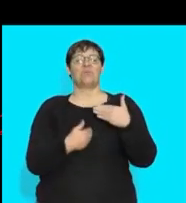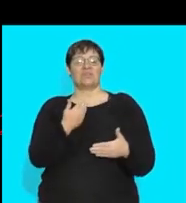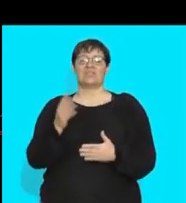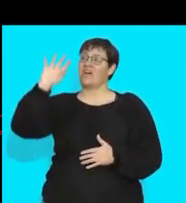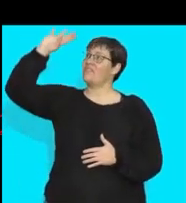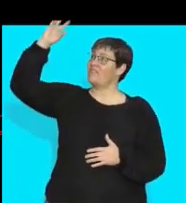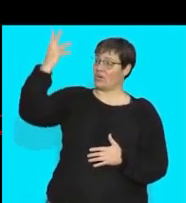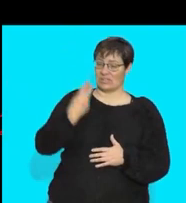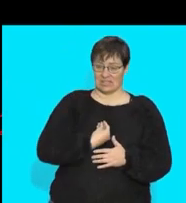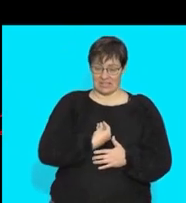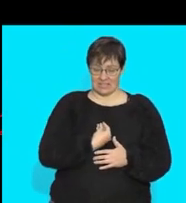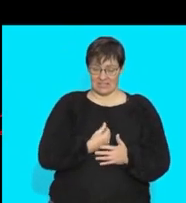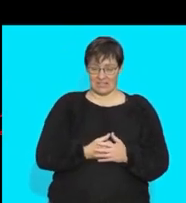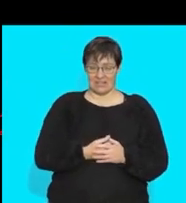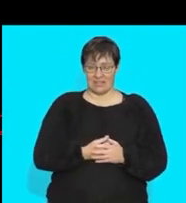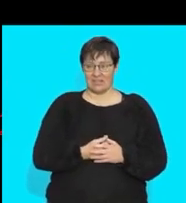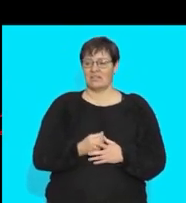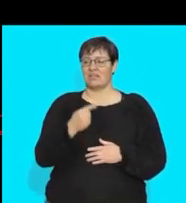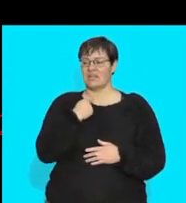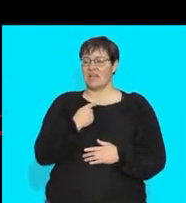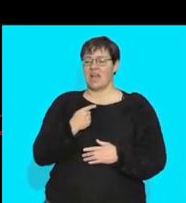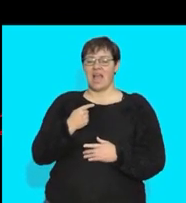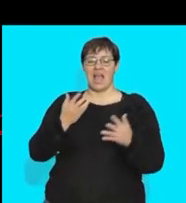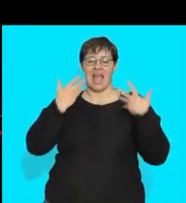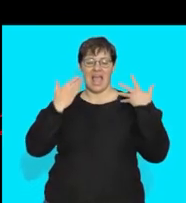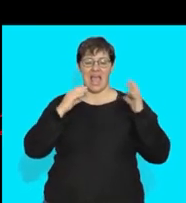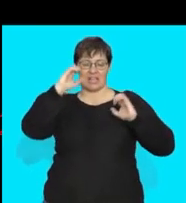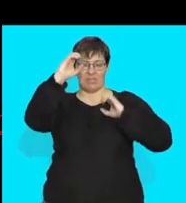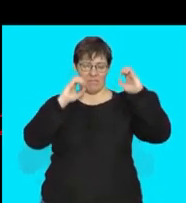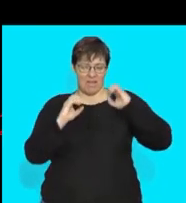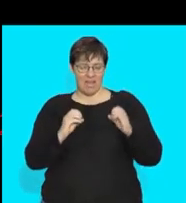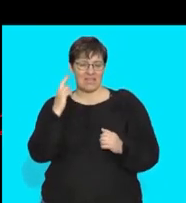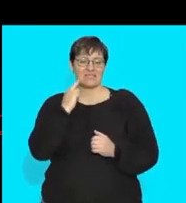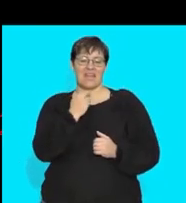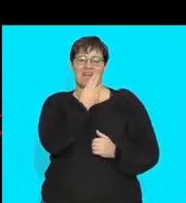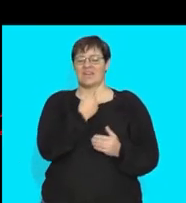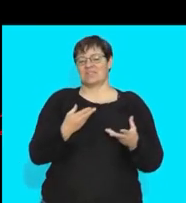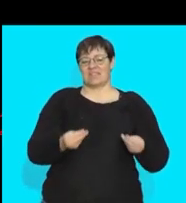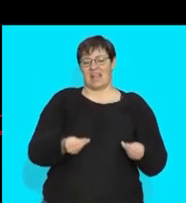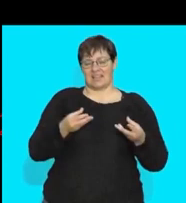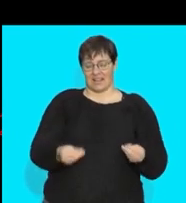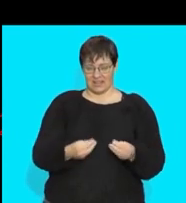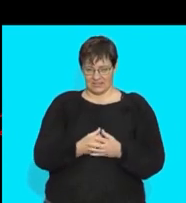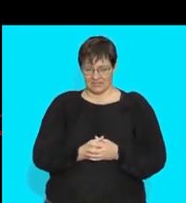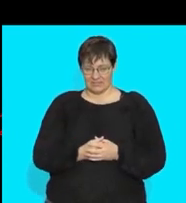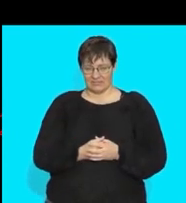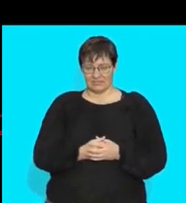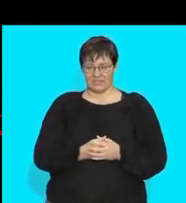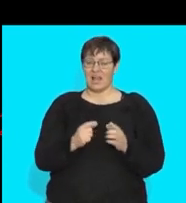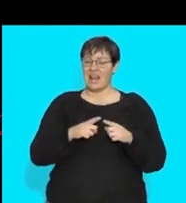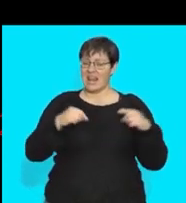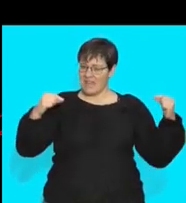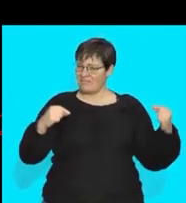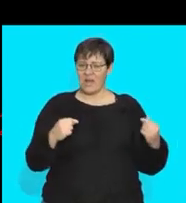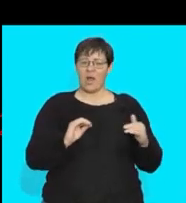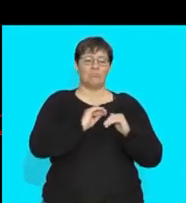of photosynthesis. These air chambers over here are nice and moist. When it comes to a leaf, we're not going to be